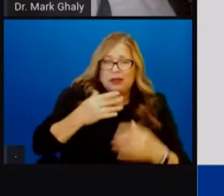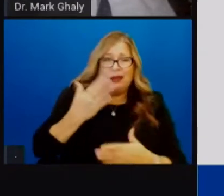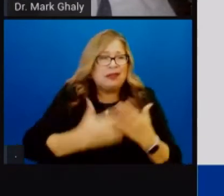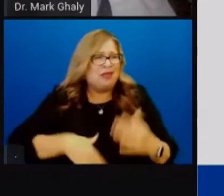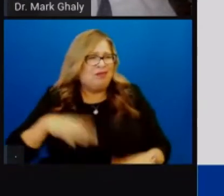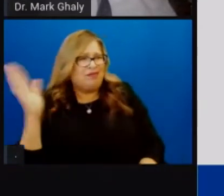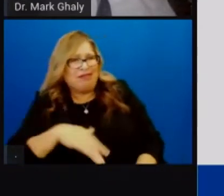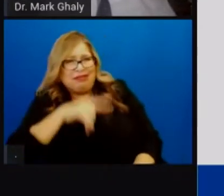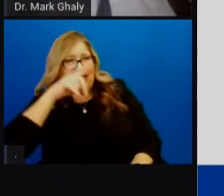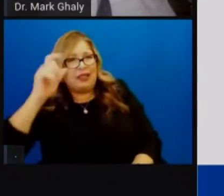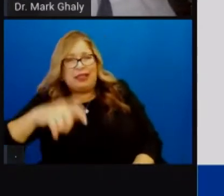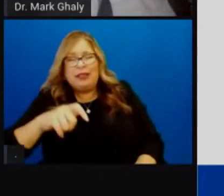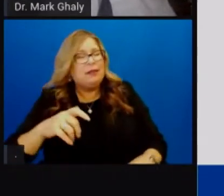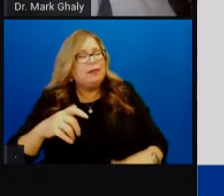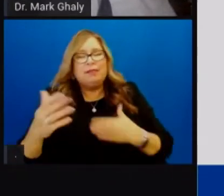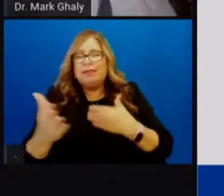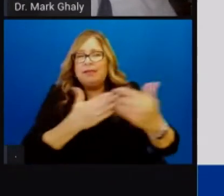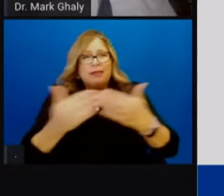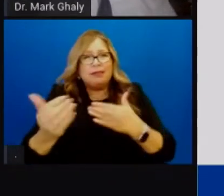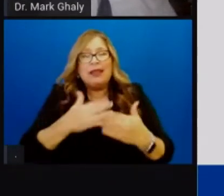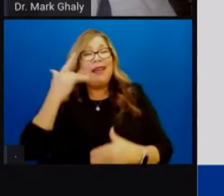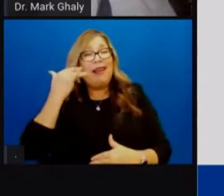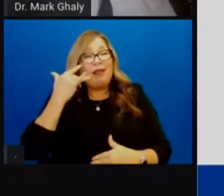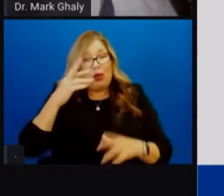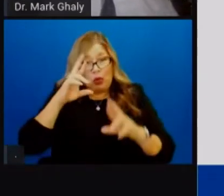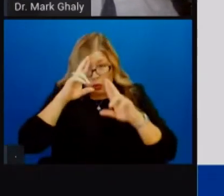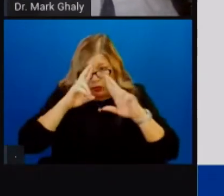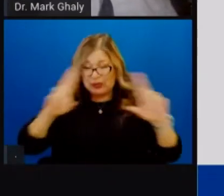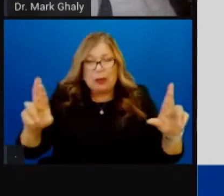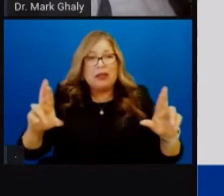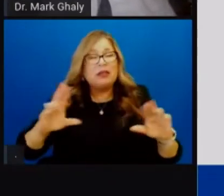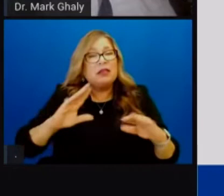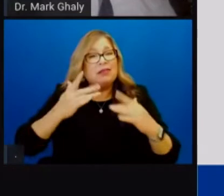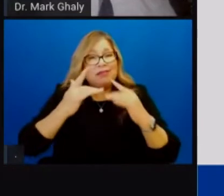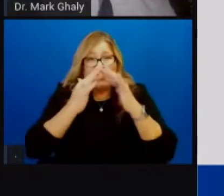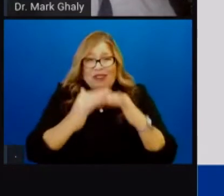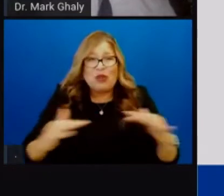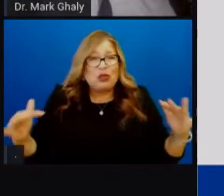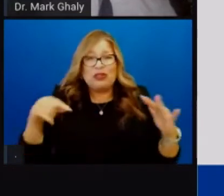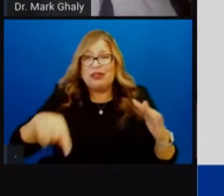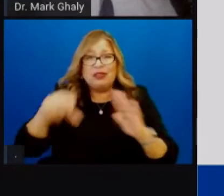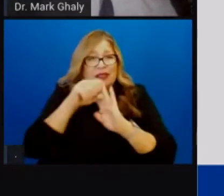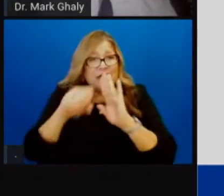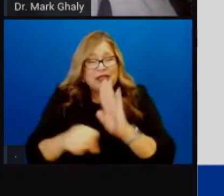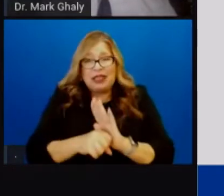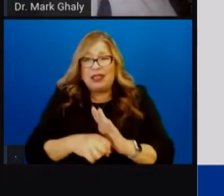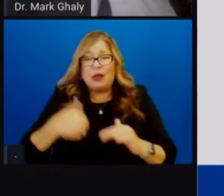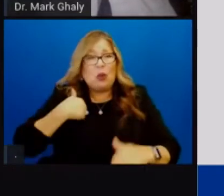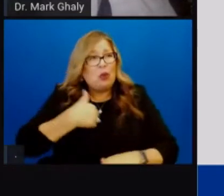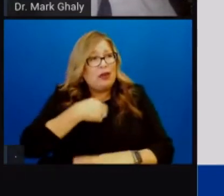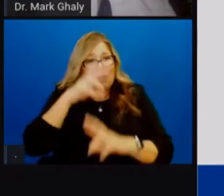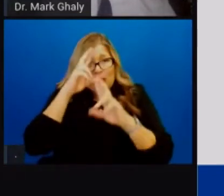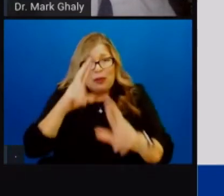reminder that California respects the diversity of our state, respects